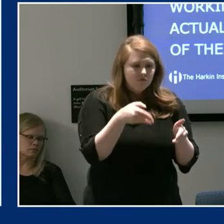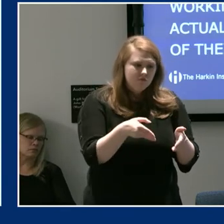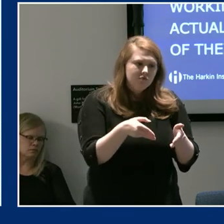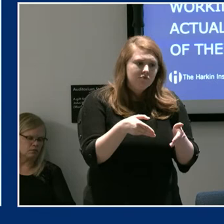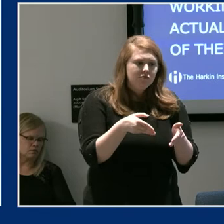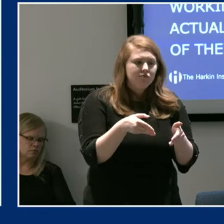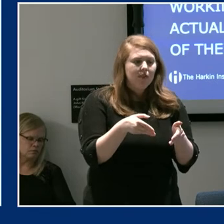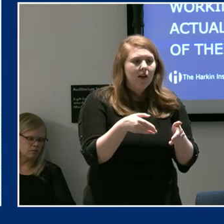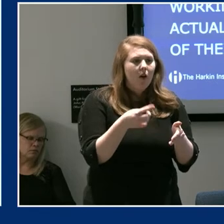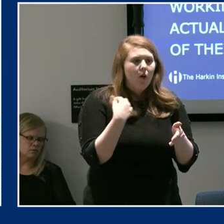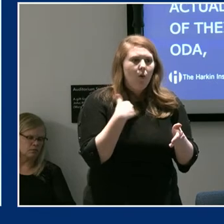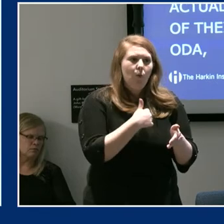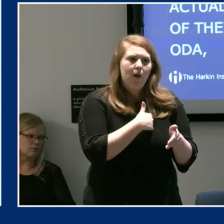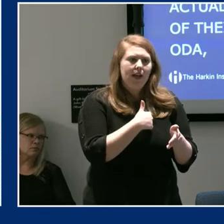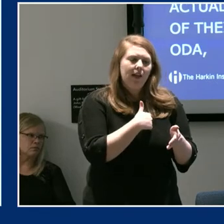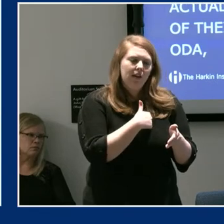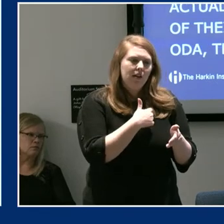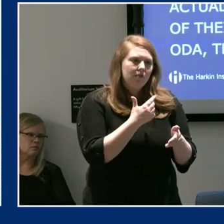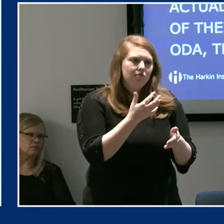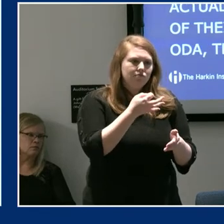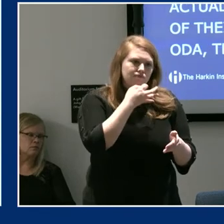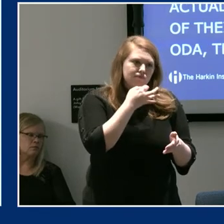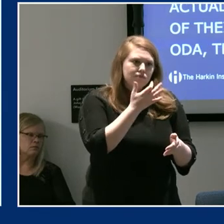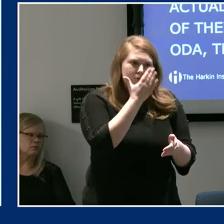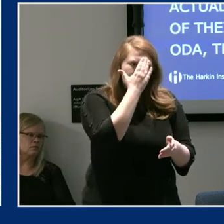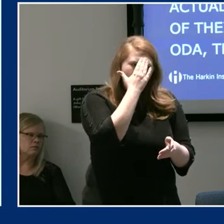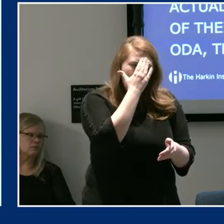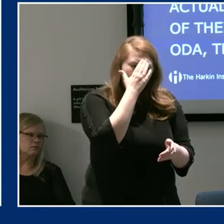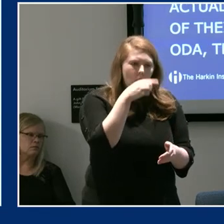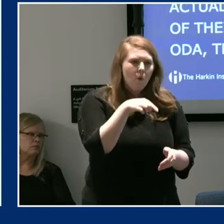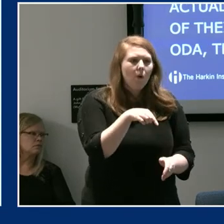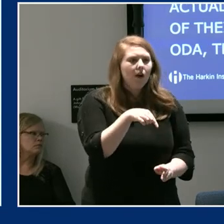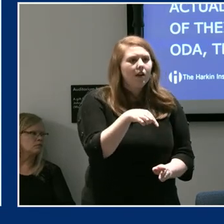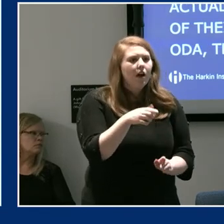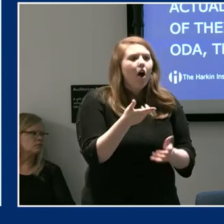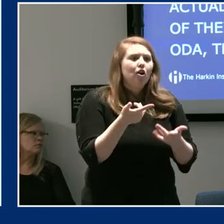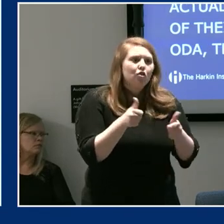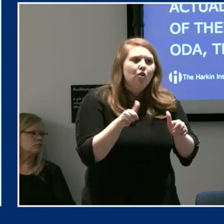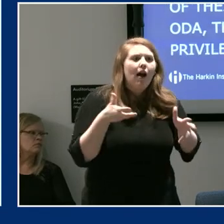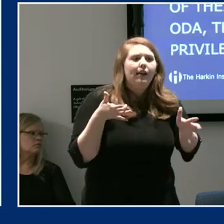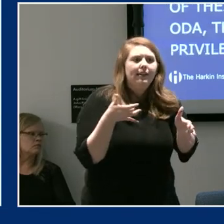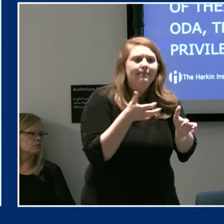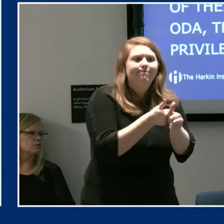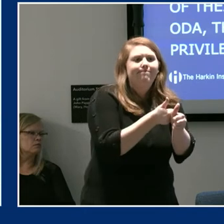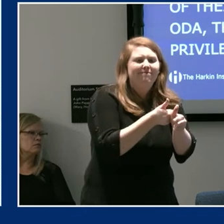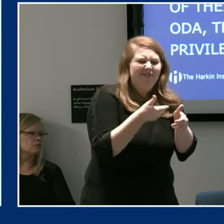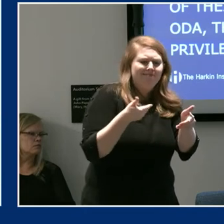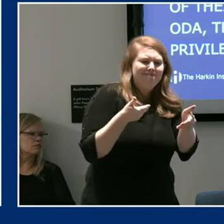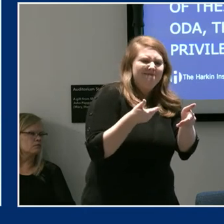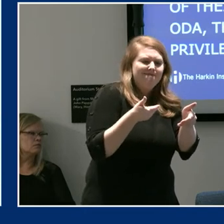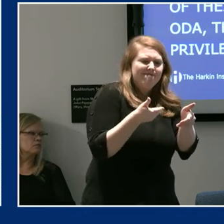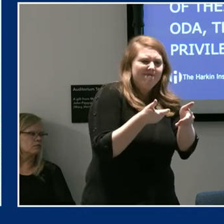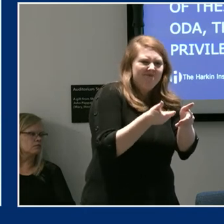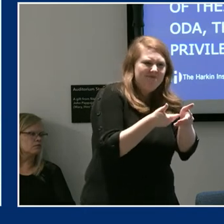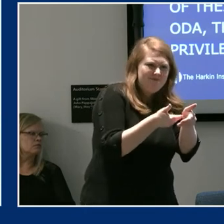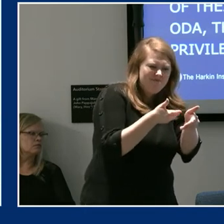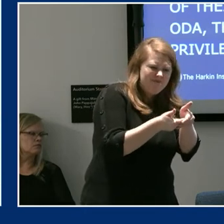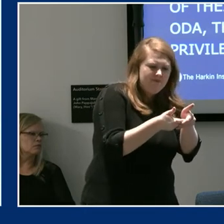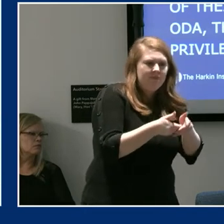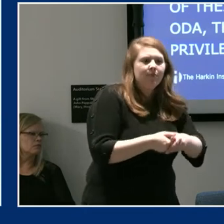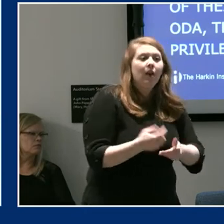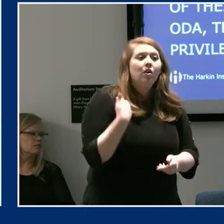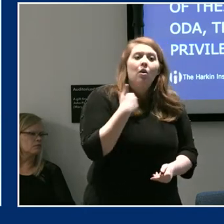we have the privilege of employing, work to close this gap. We work not only